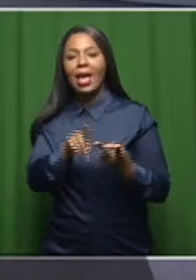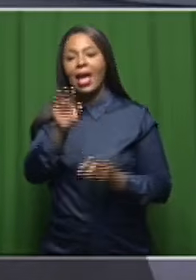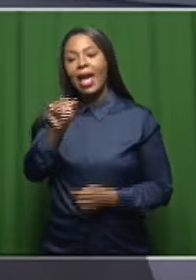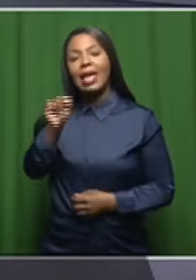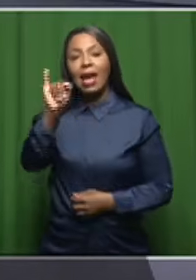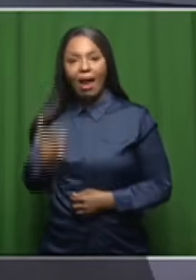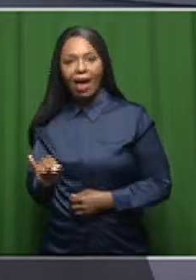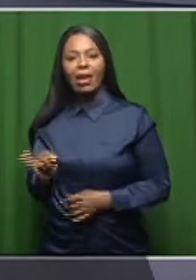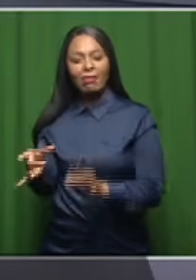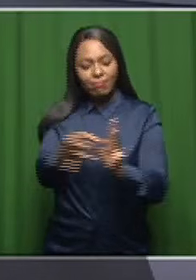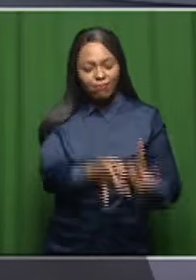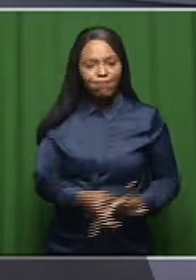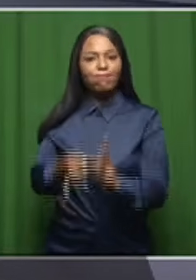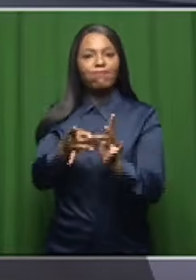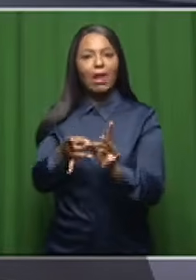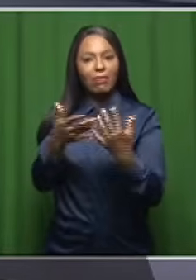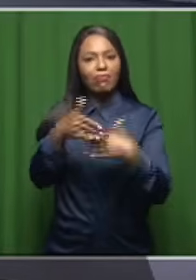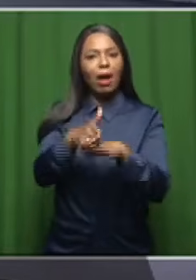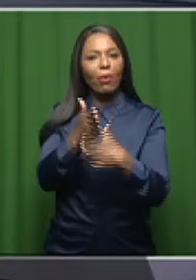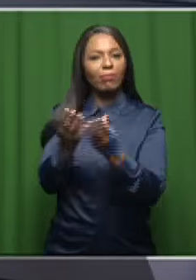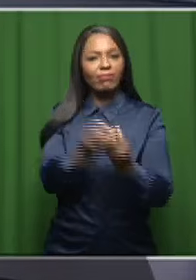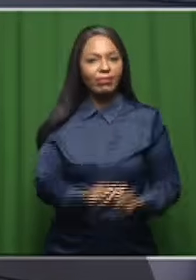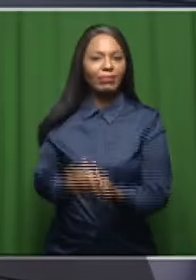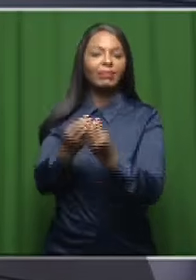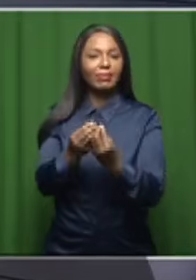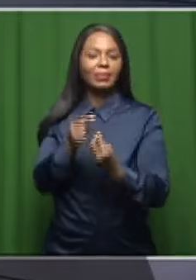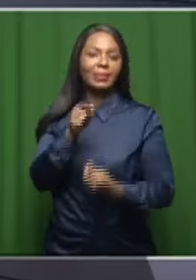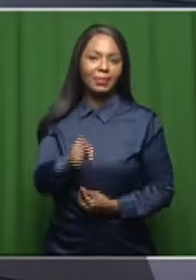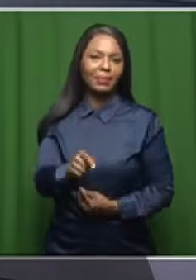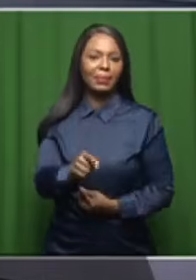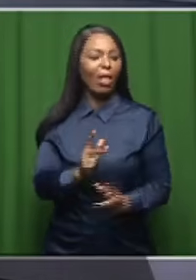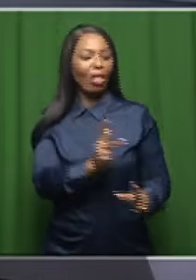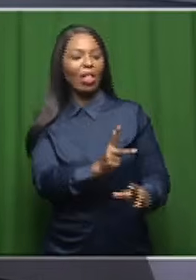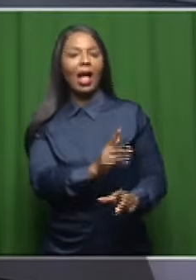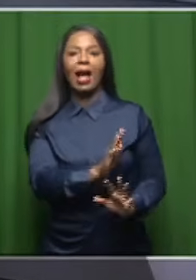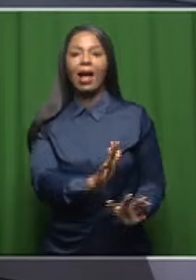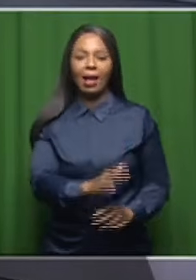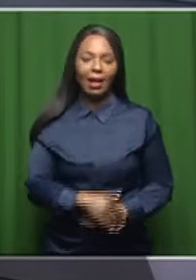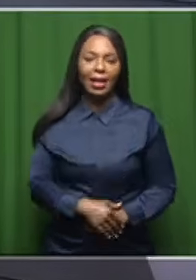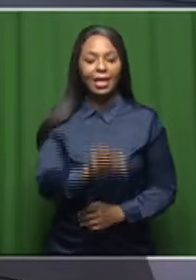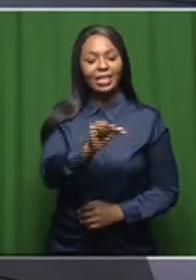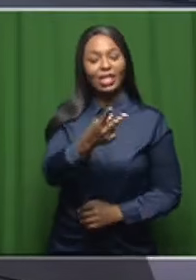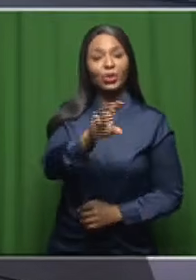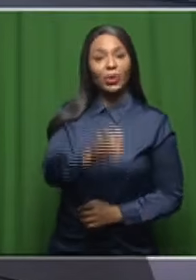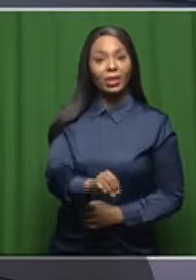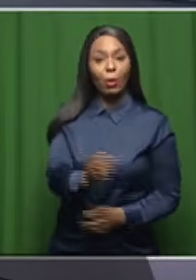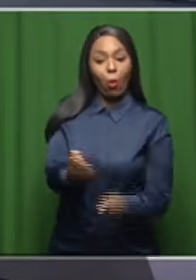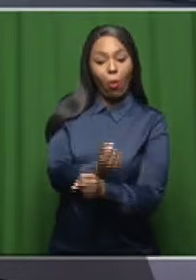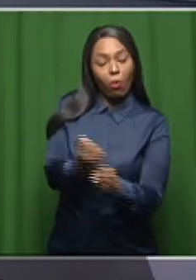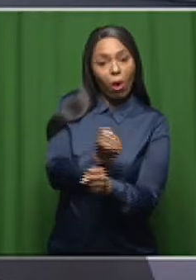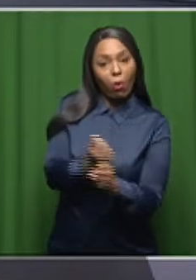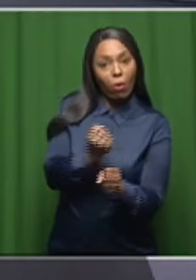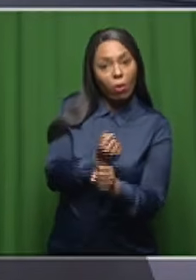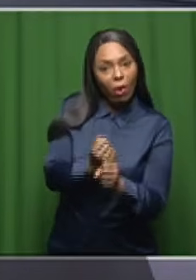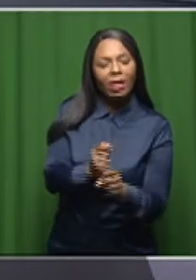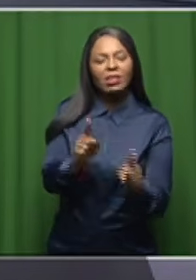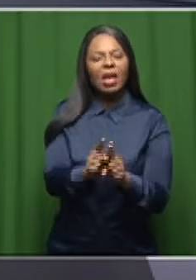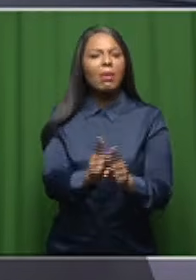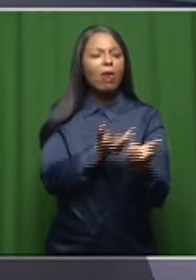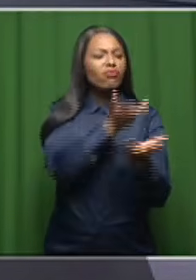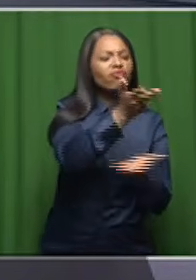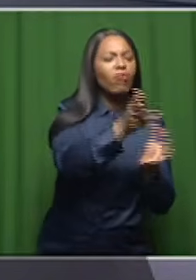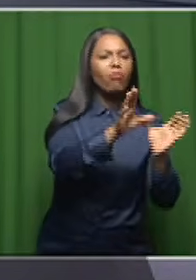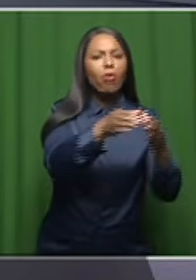now. Also, the work that we are doing, essentially the G20 work in all the different engagement